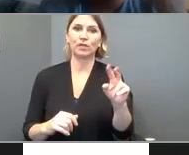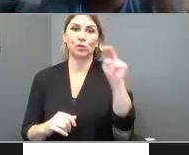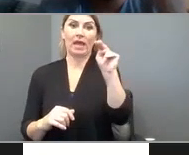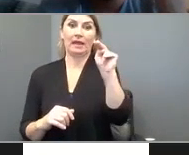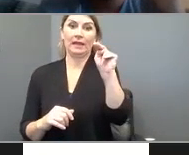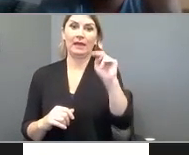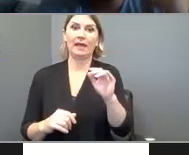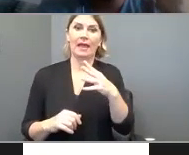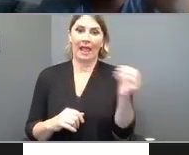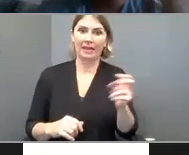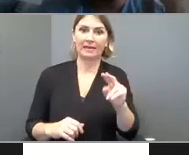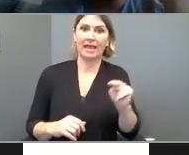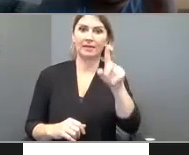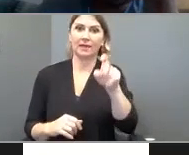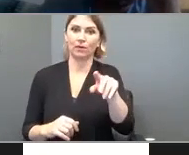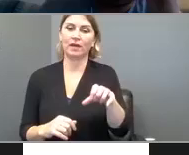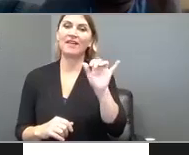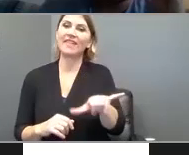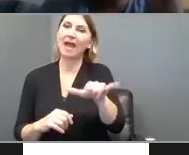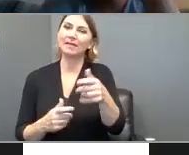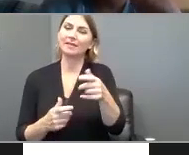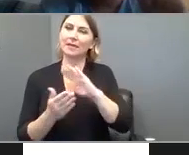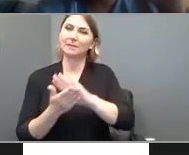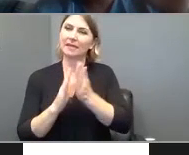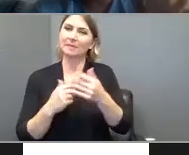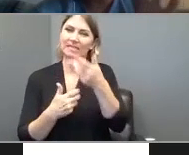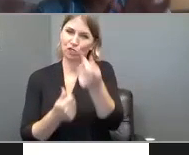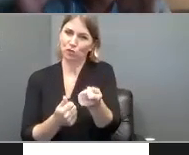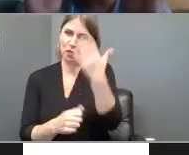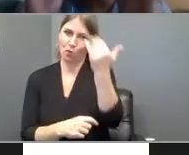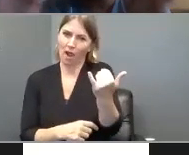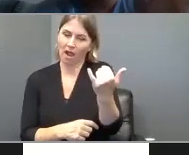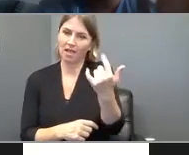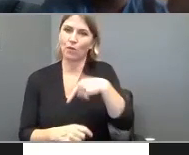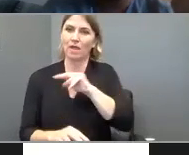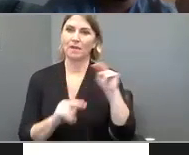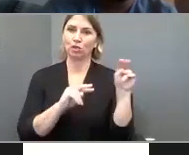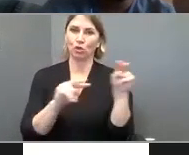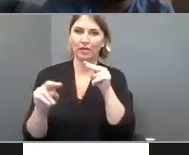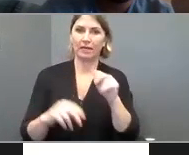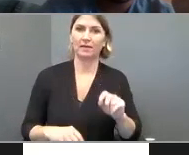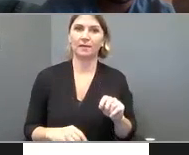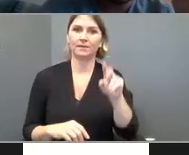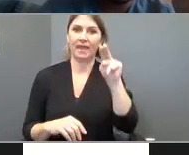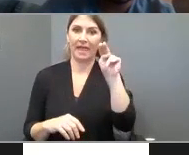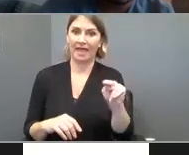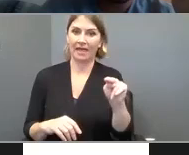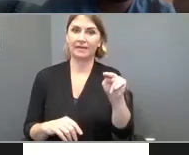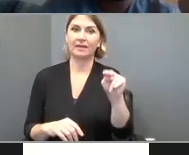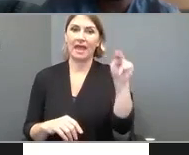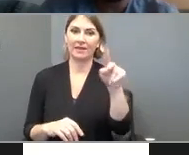n factorial. This becomes interesting because we have been looking at n factorials.